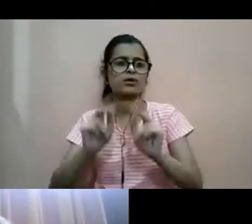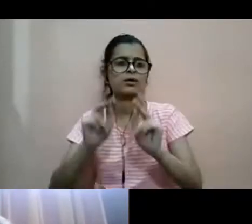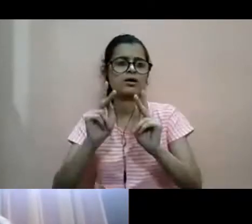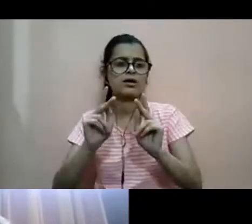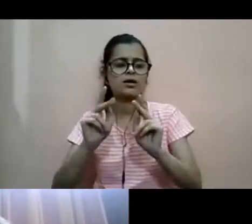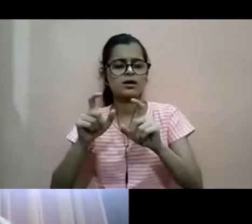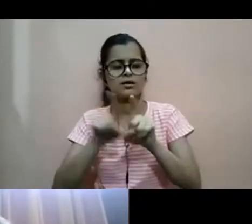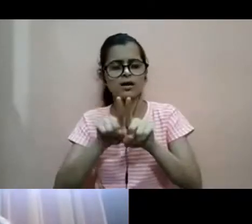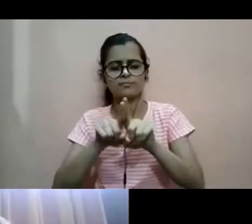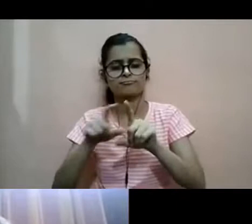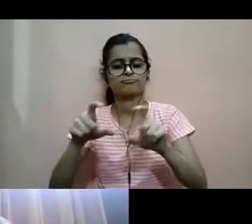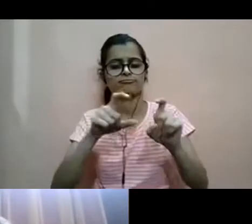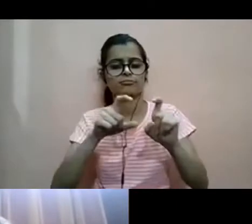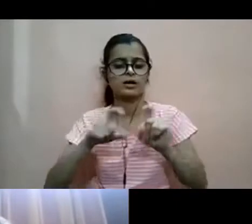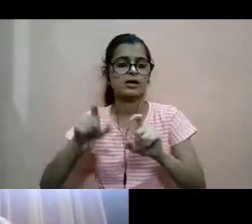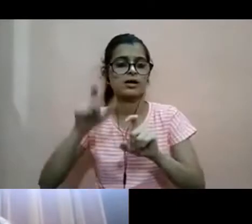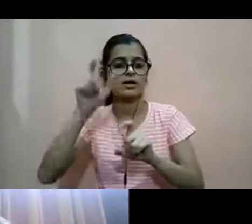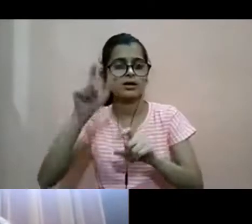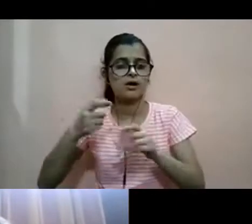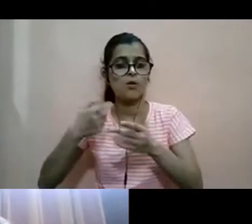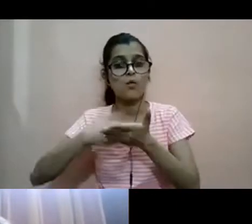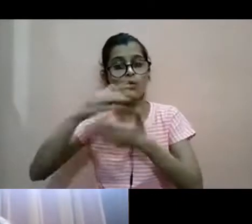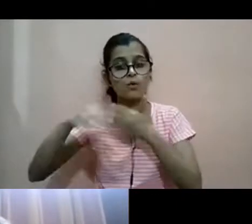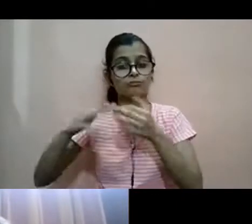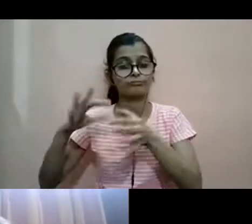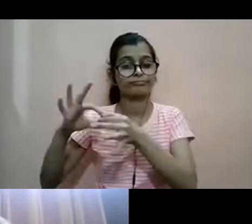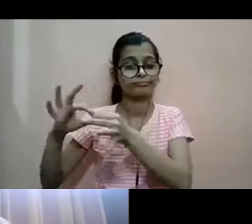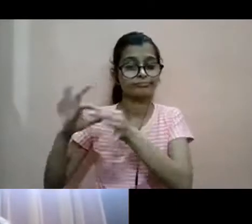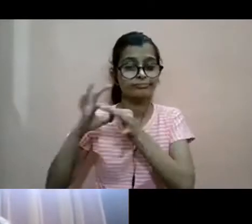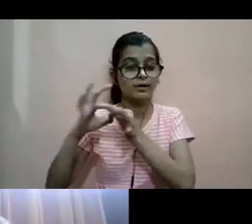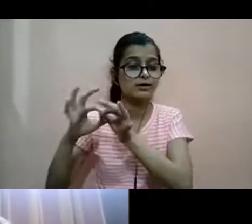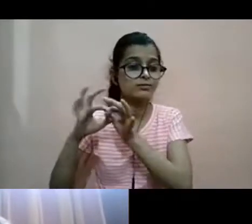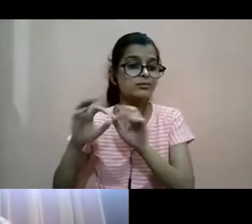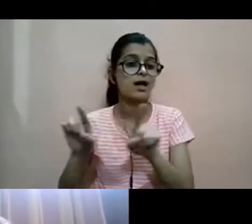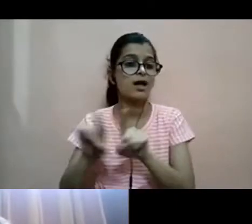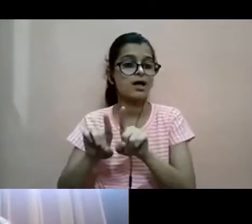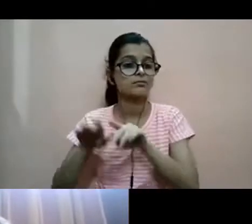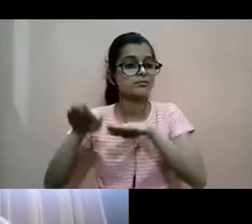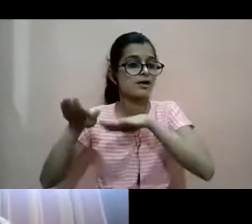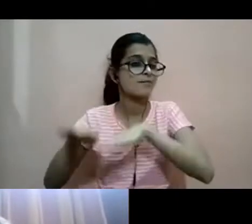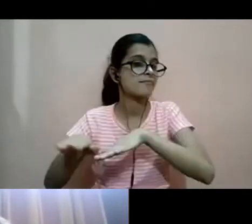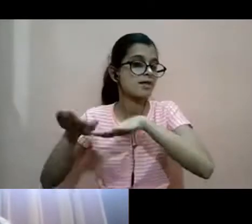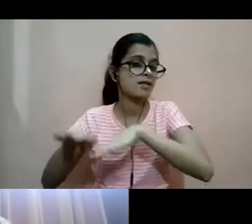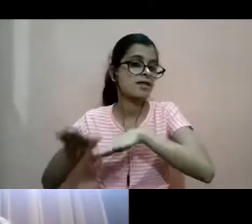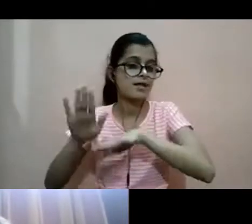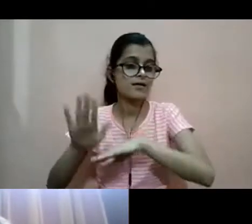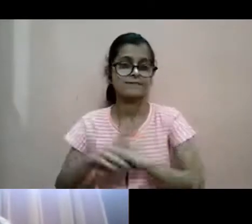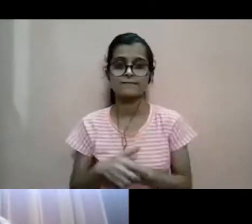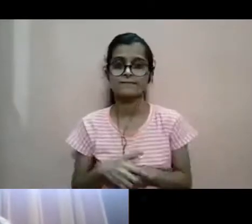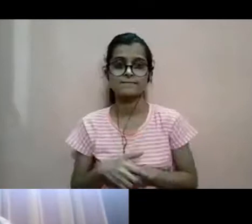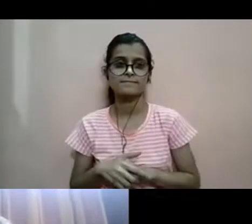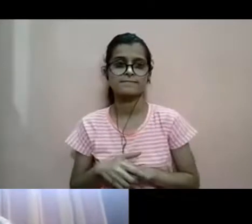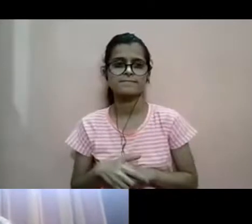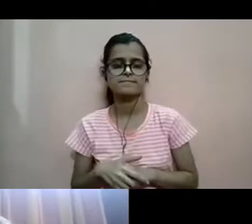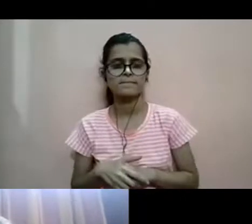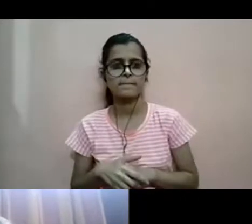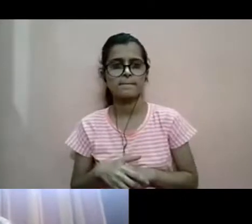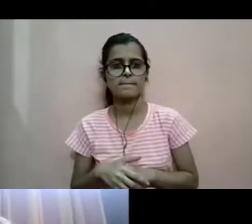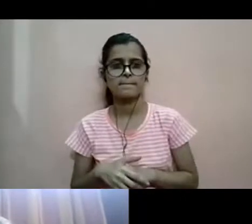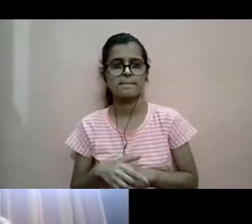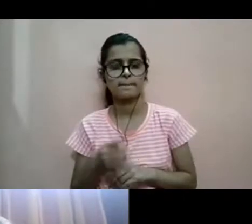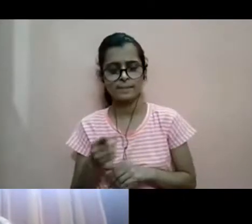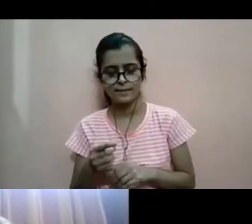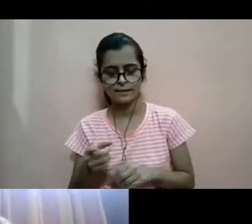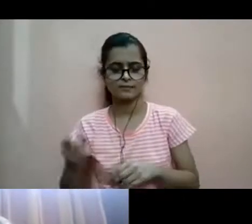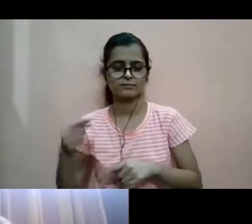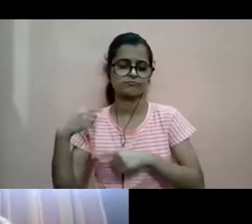caregiver. So it may not be a distinction that carries, throughout the day